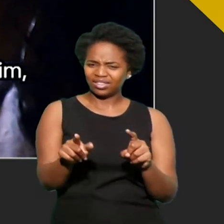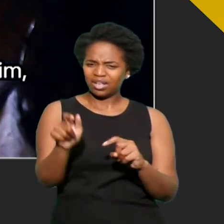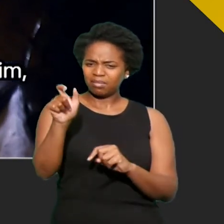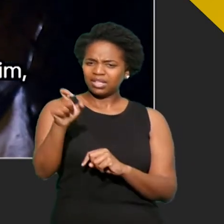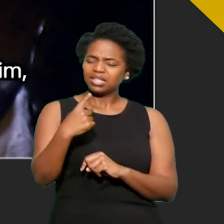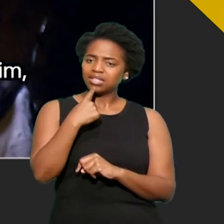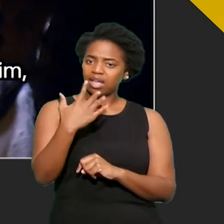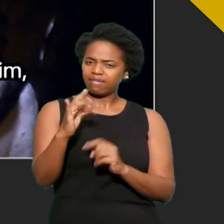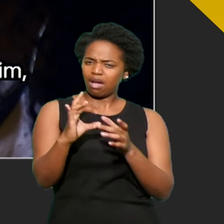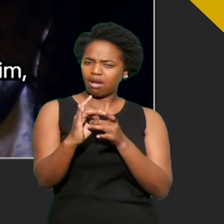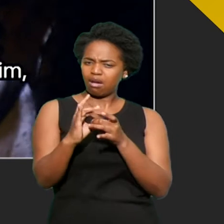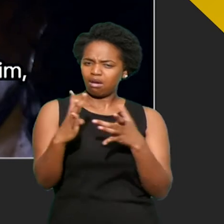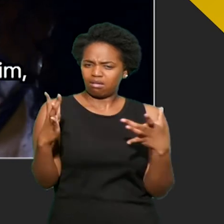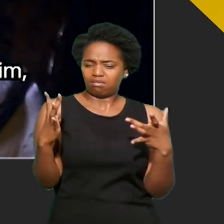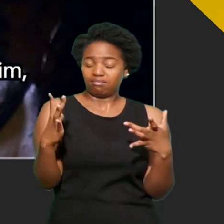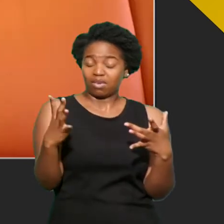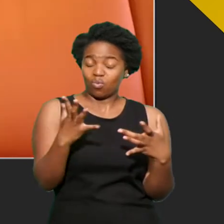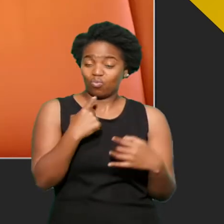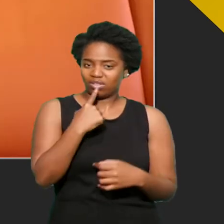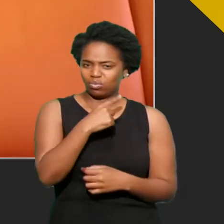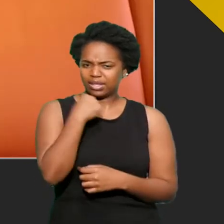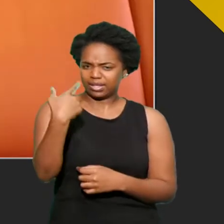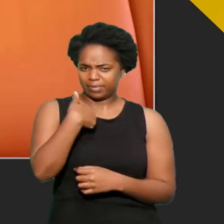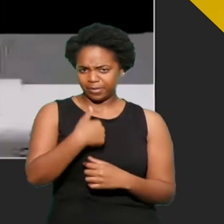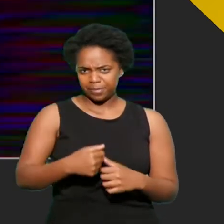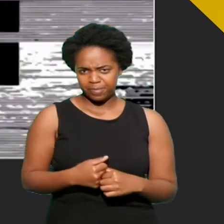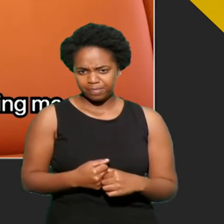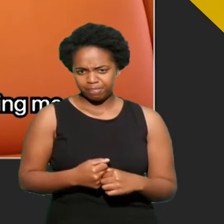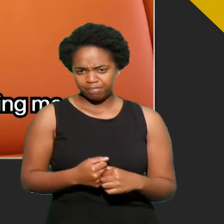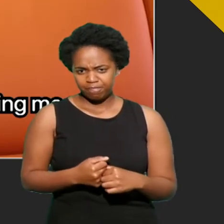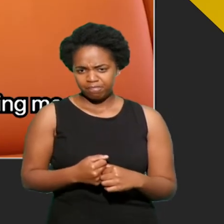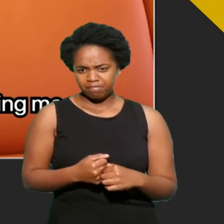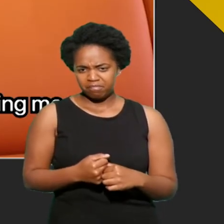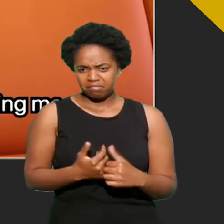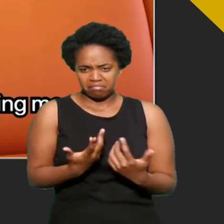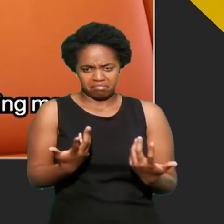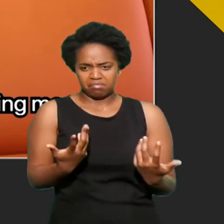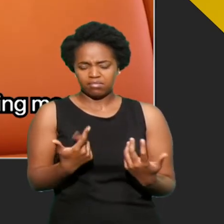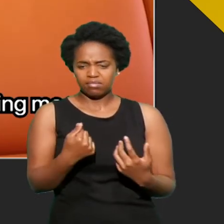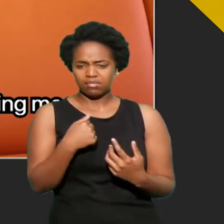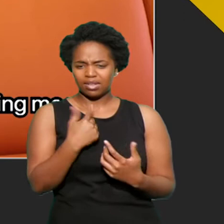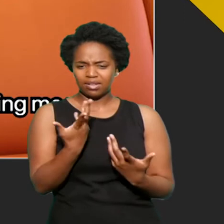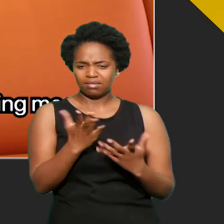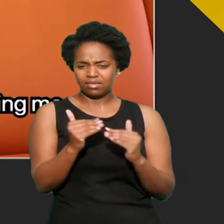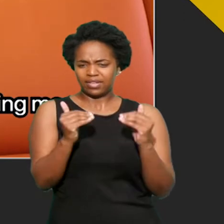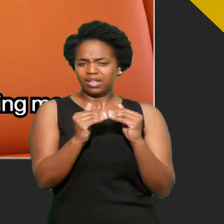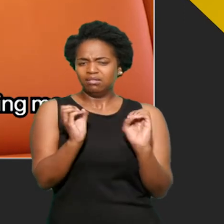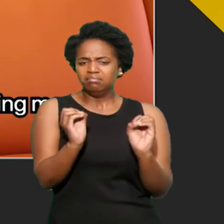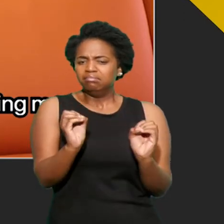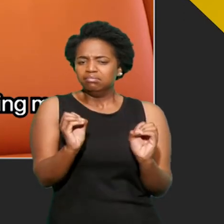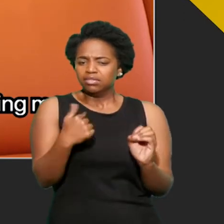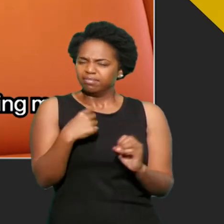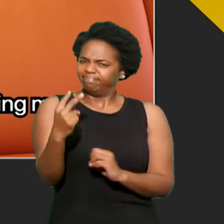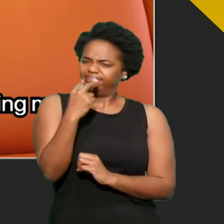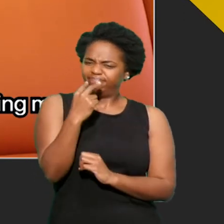If I break up with him, he's going to kill himself. And he was not saying anything. He was just looking